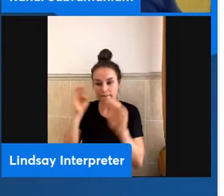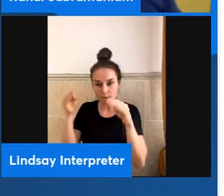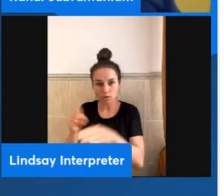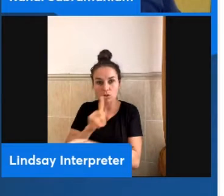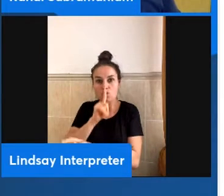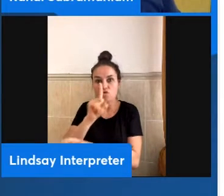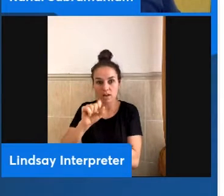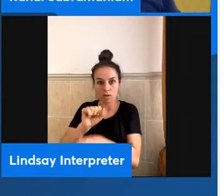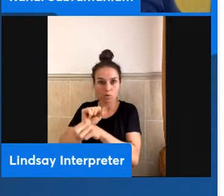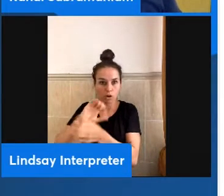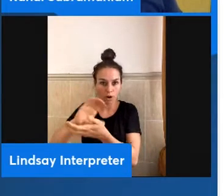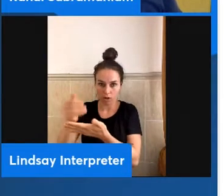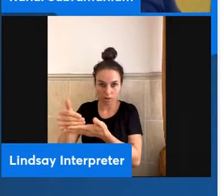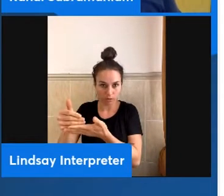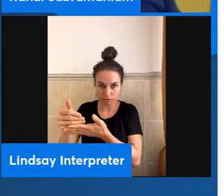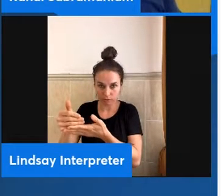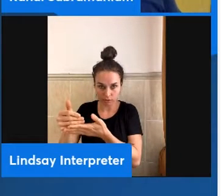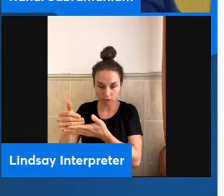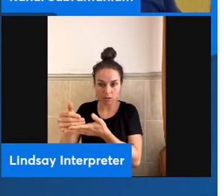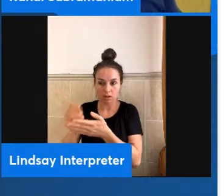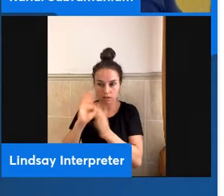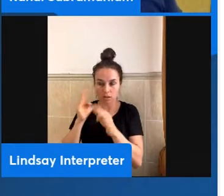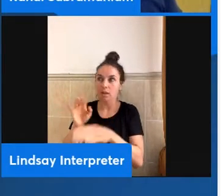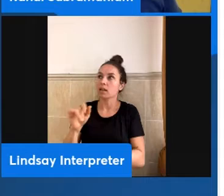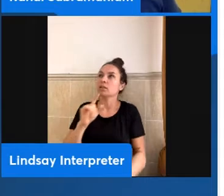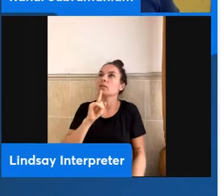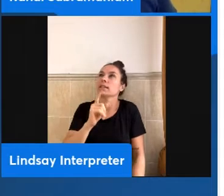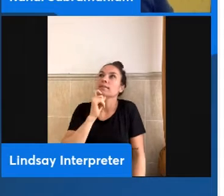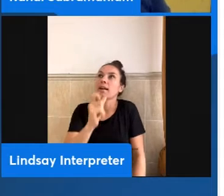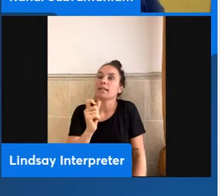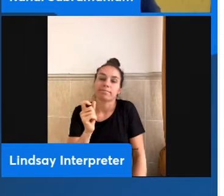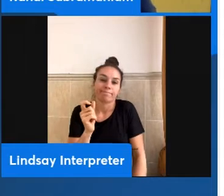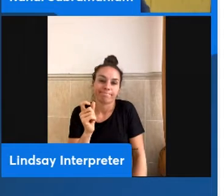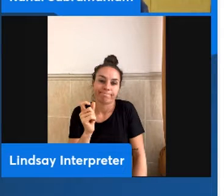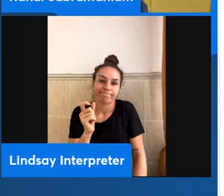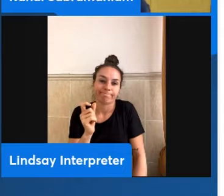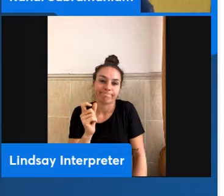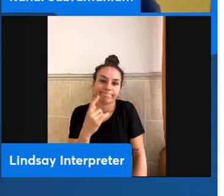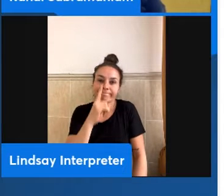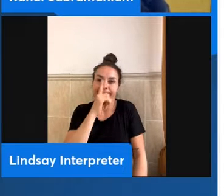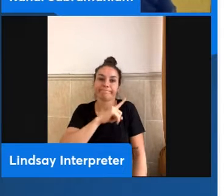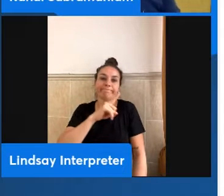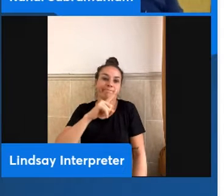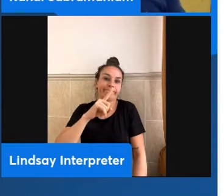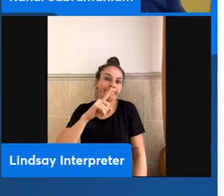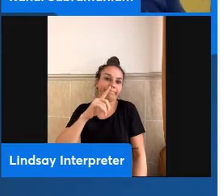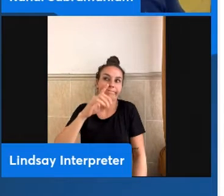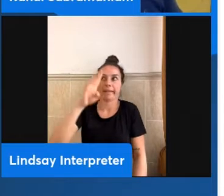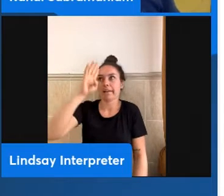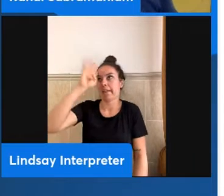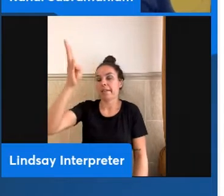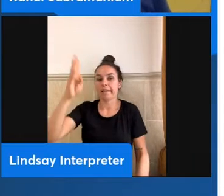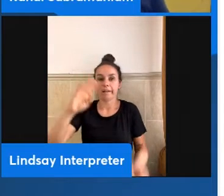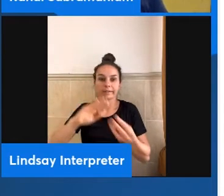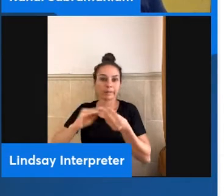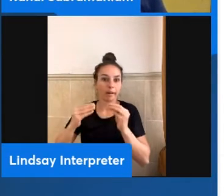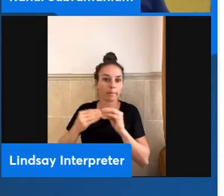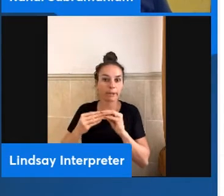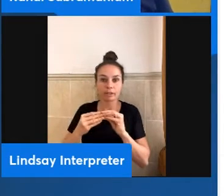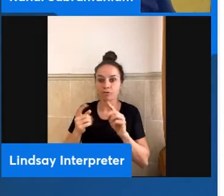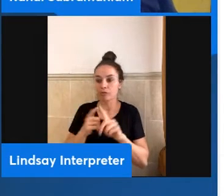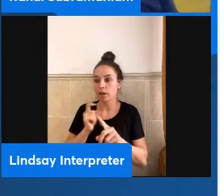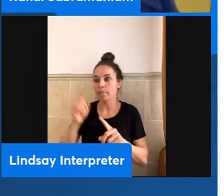workloads. So these aren't what's the right word? Kind of artificial specs based on